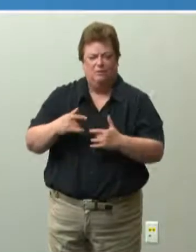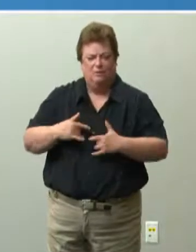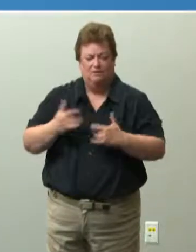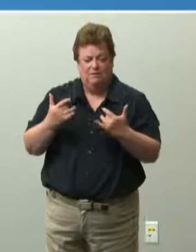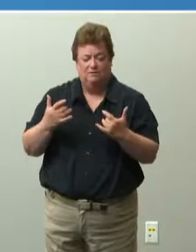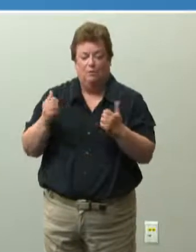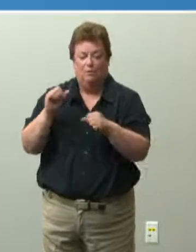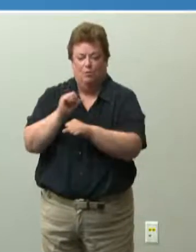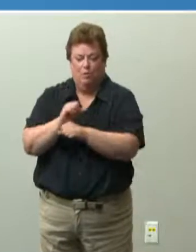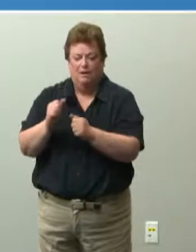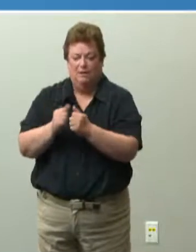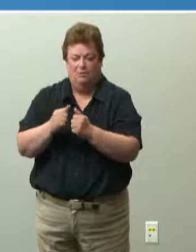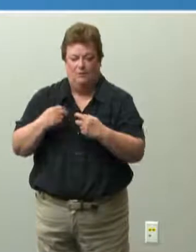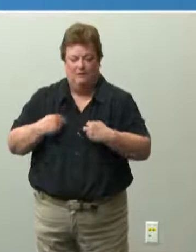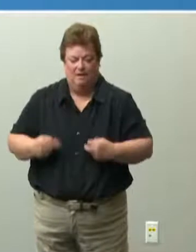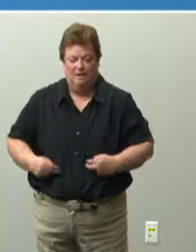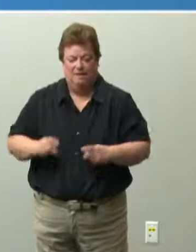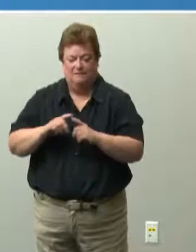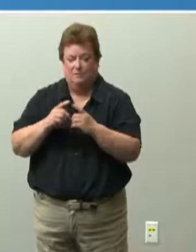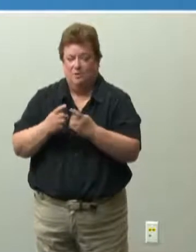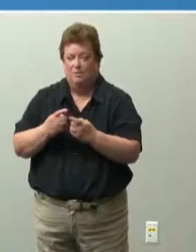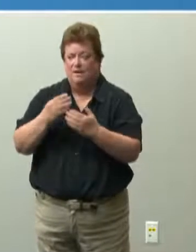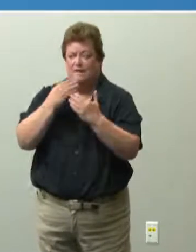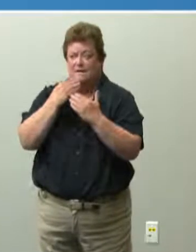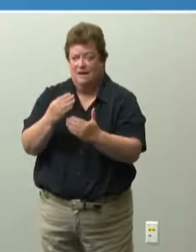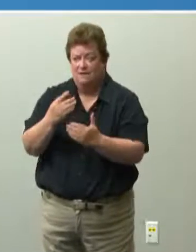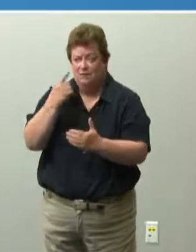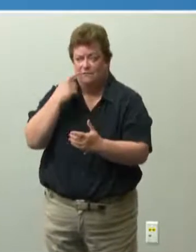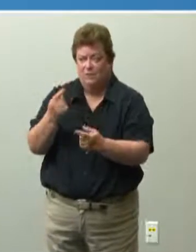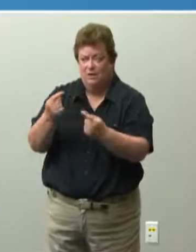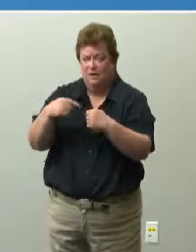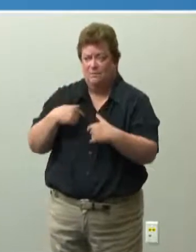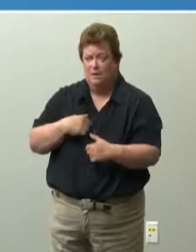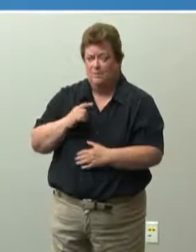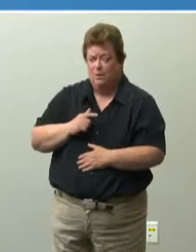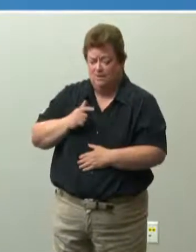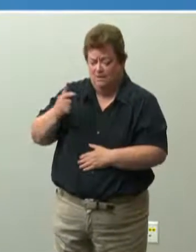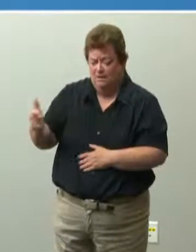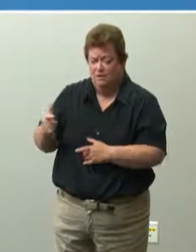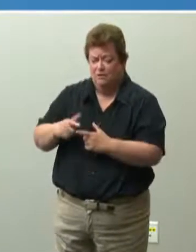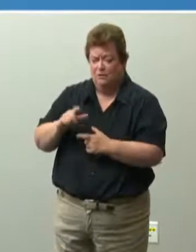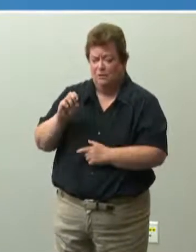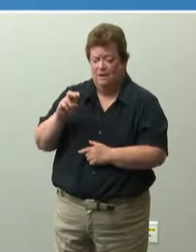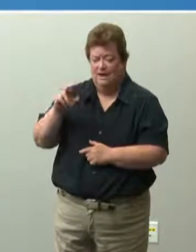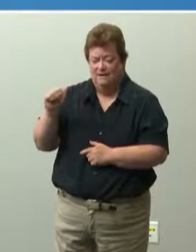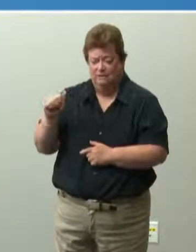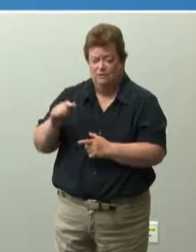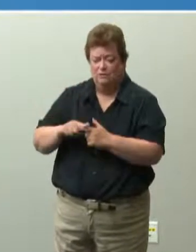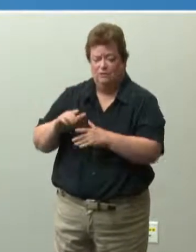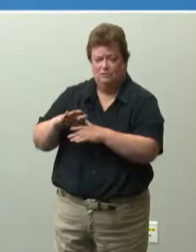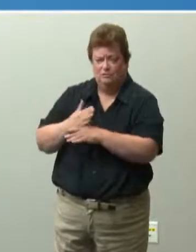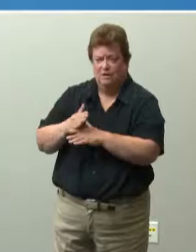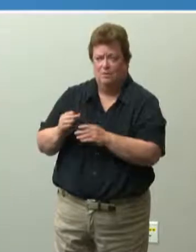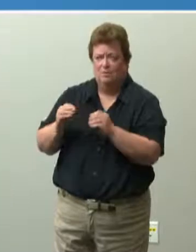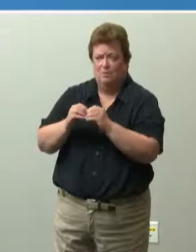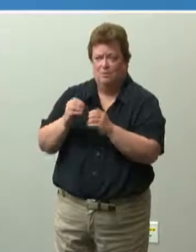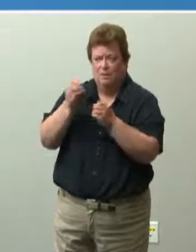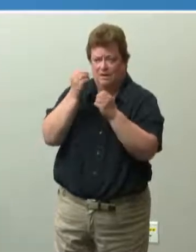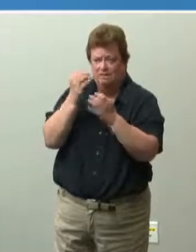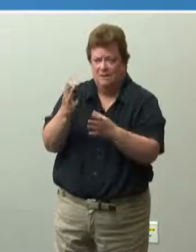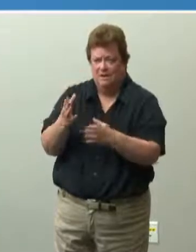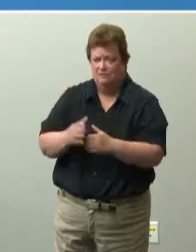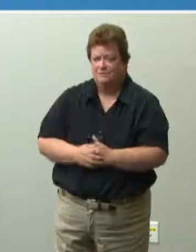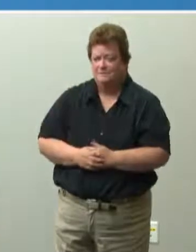Department. Thank you for being here. I'm going to turn the podium over to Eva so she can share more information.